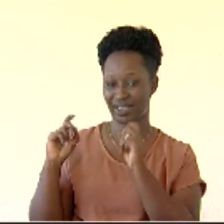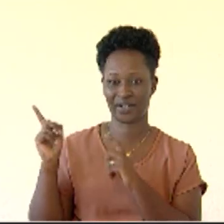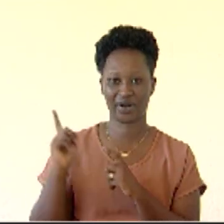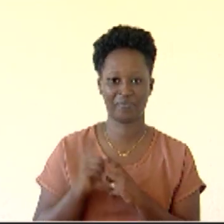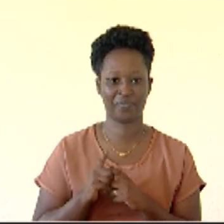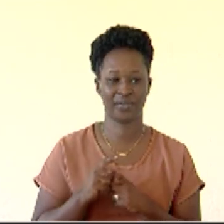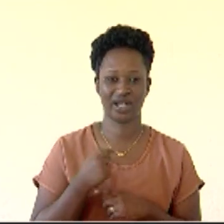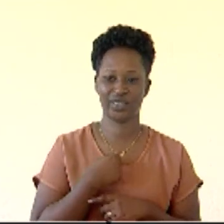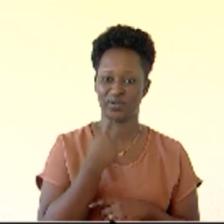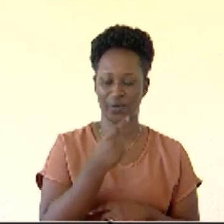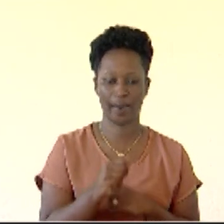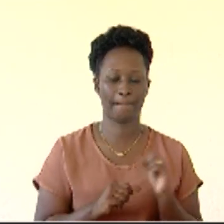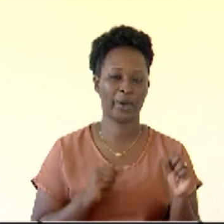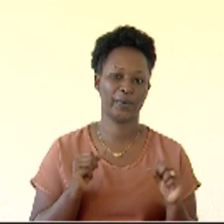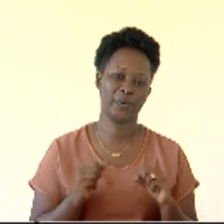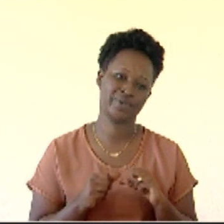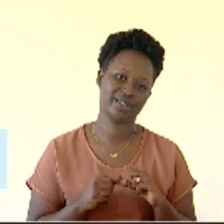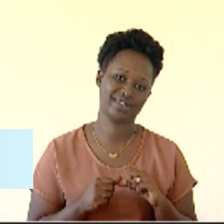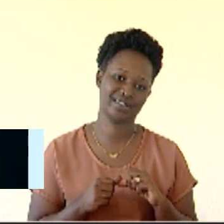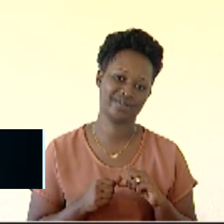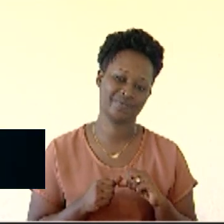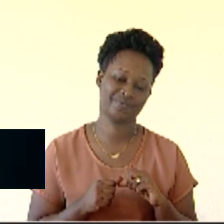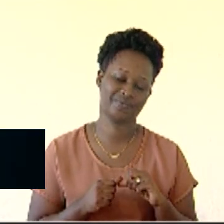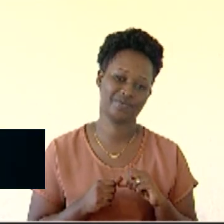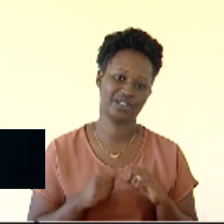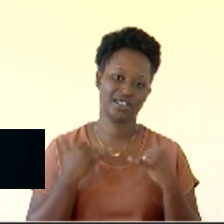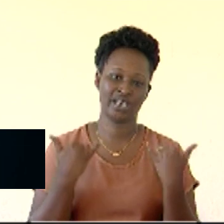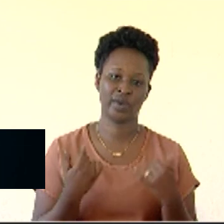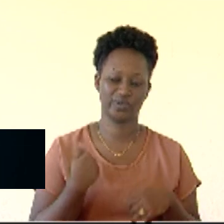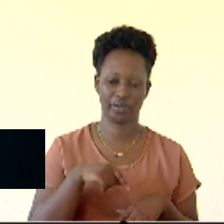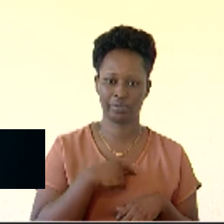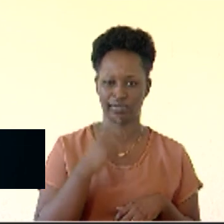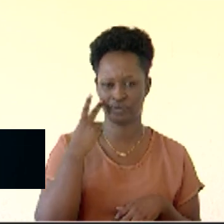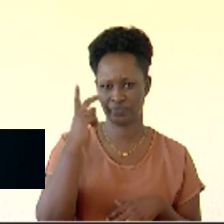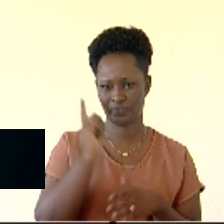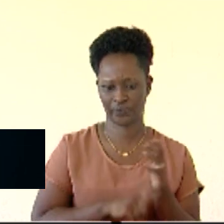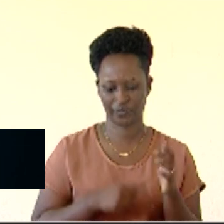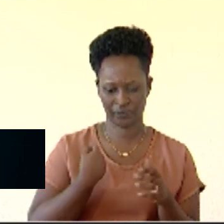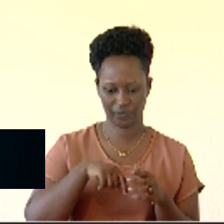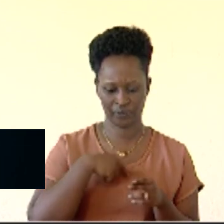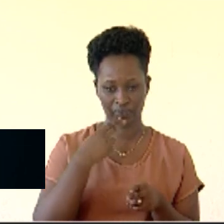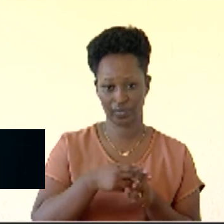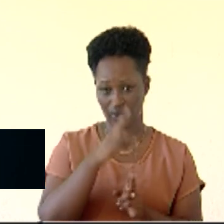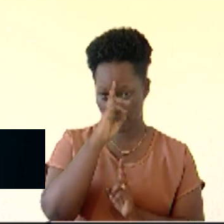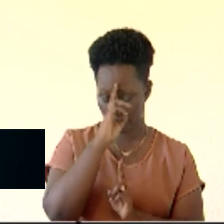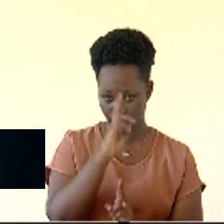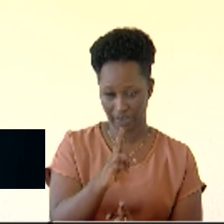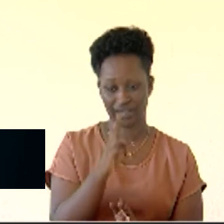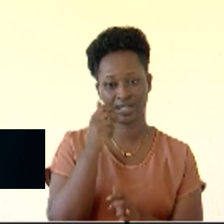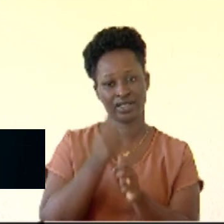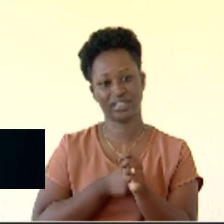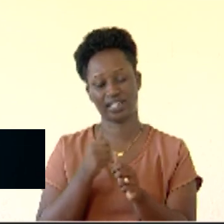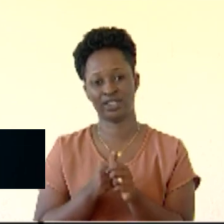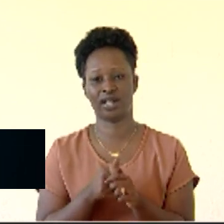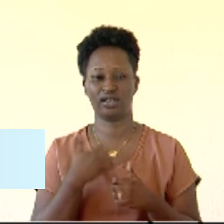I was talking about, let's have an emphasis on what you call respect each other in emotional, physical,